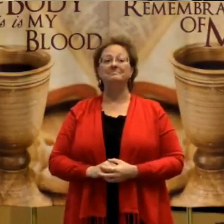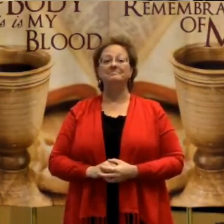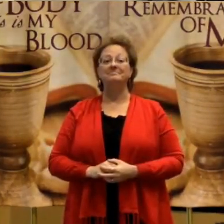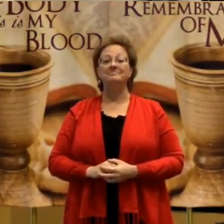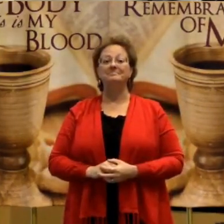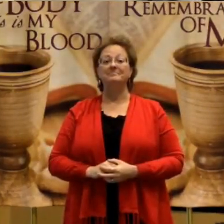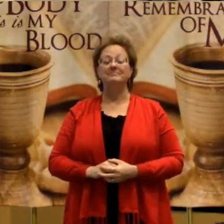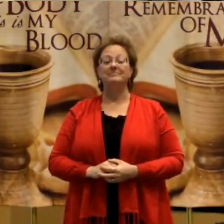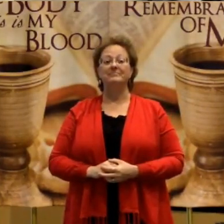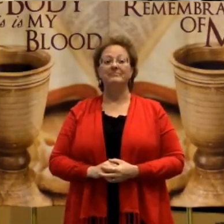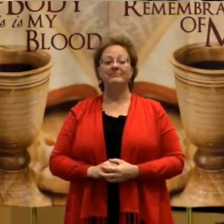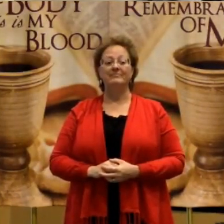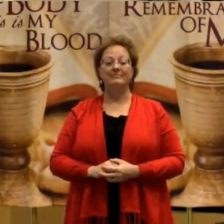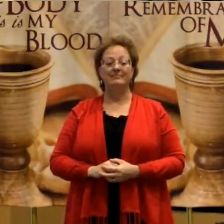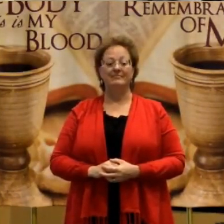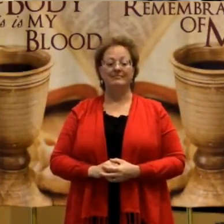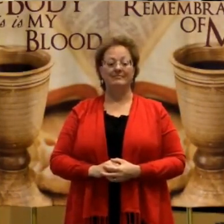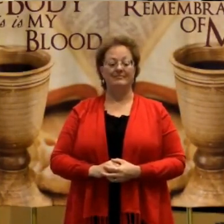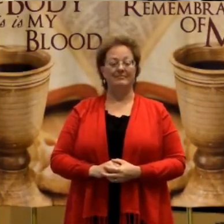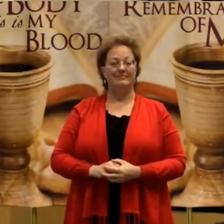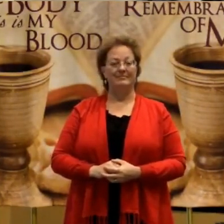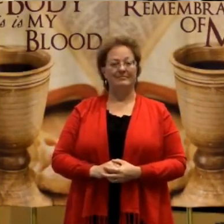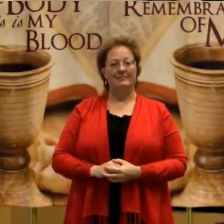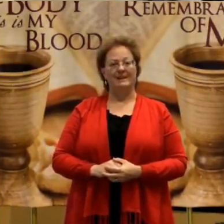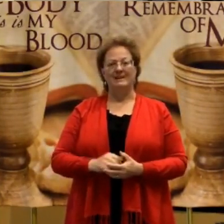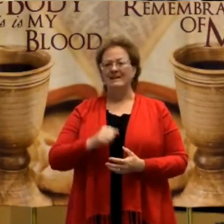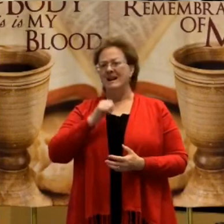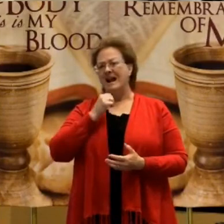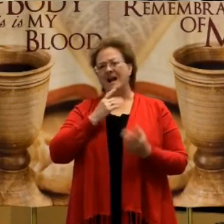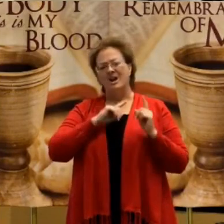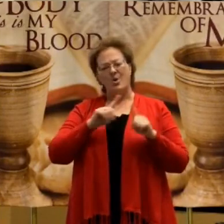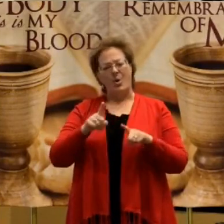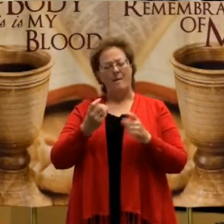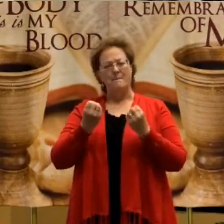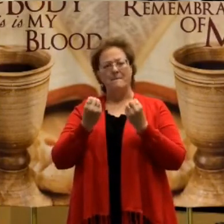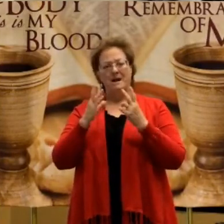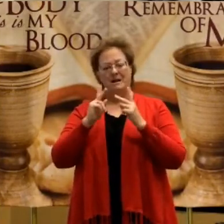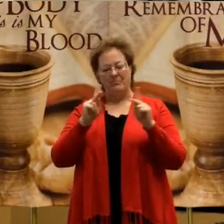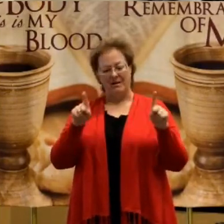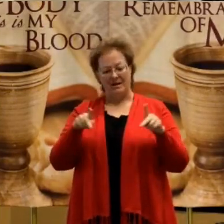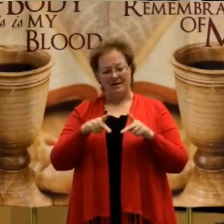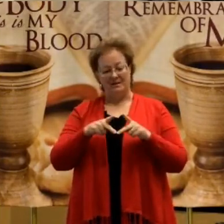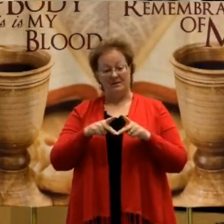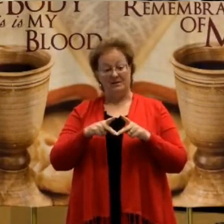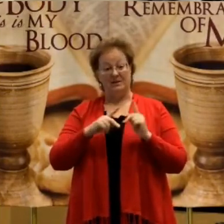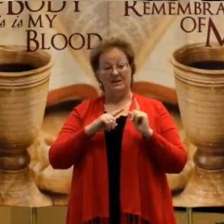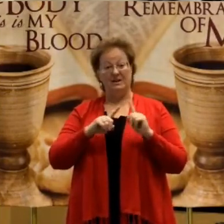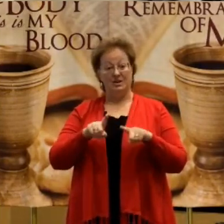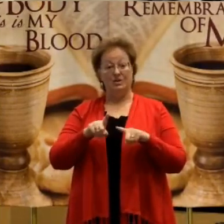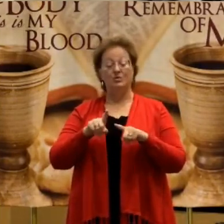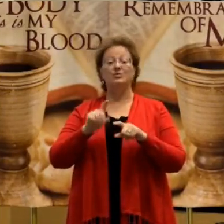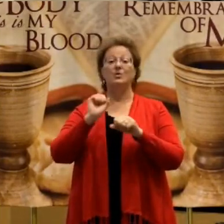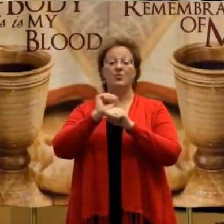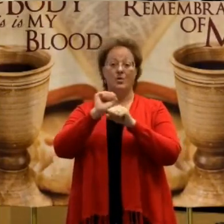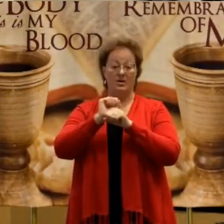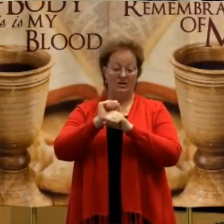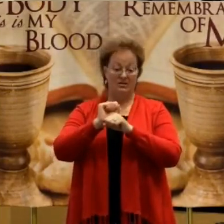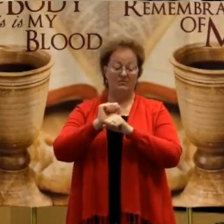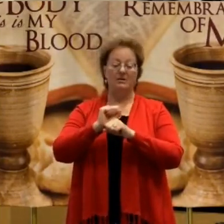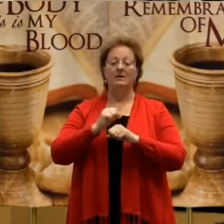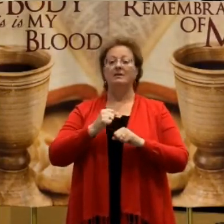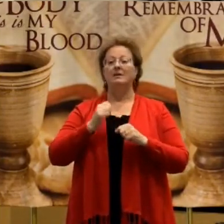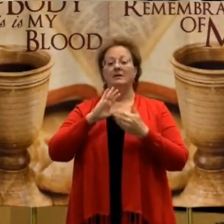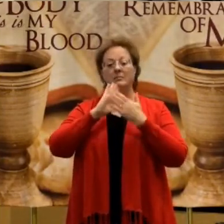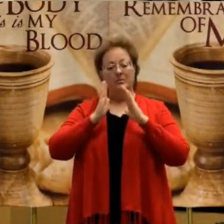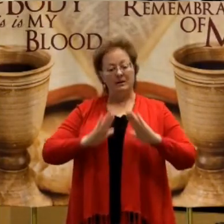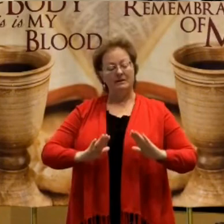throne. Most of us aren't going very many places this week. If you're blessed enough to be able to go to work, go in His peace there. If you're going to the